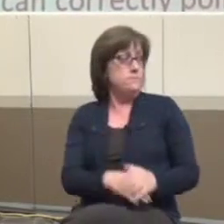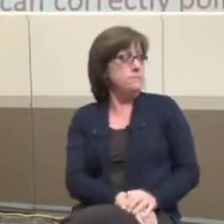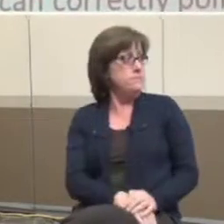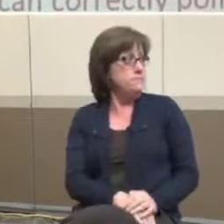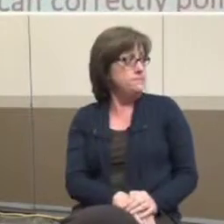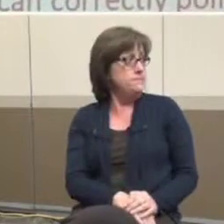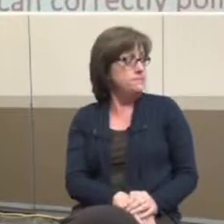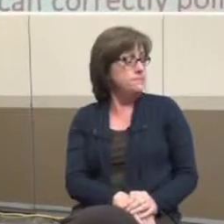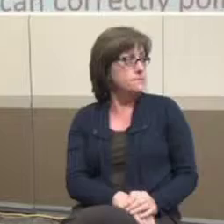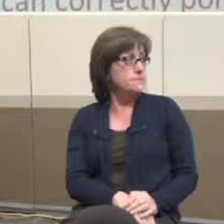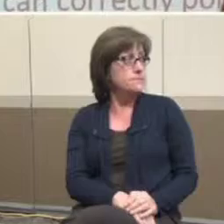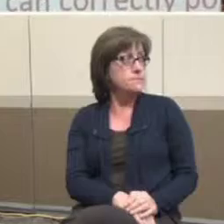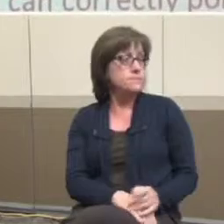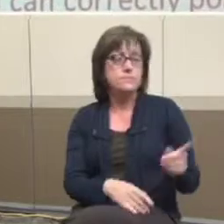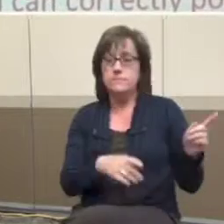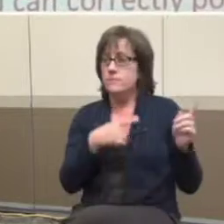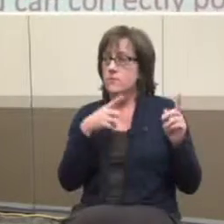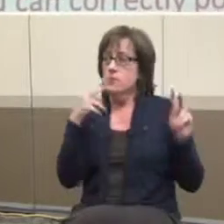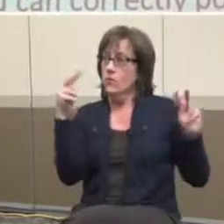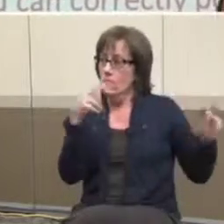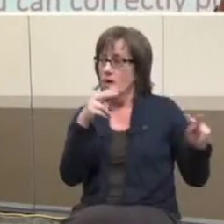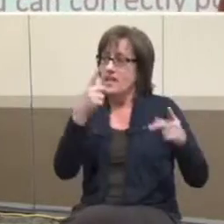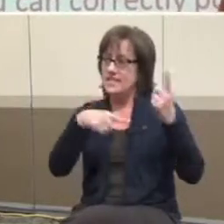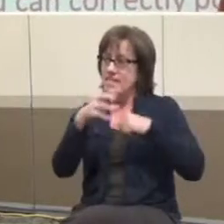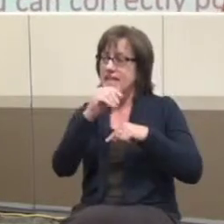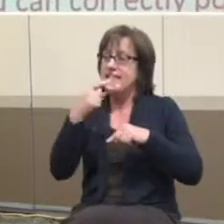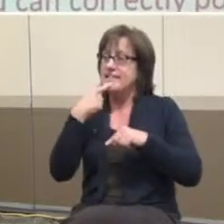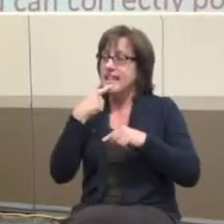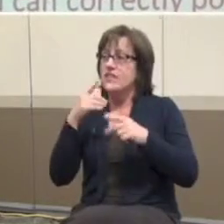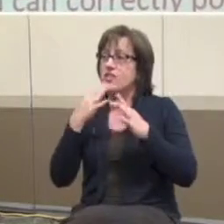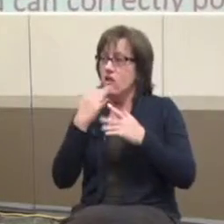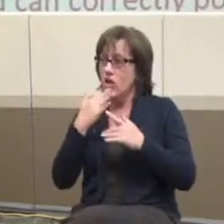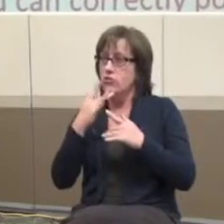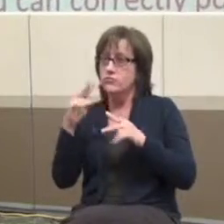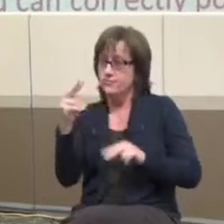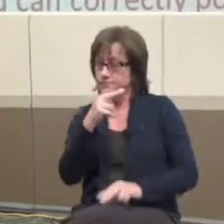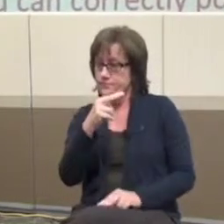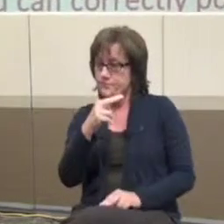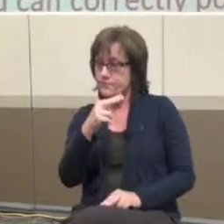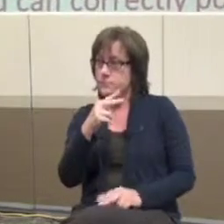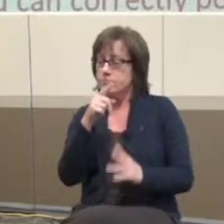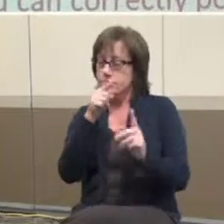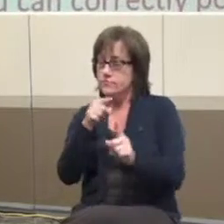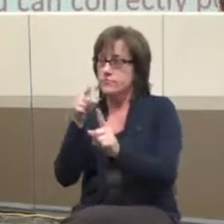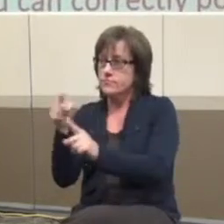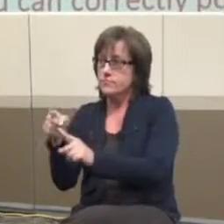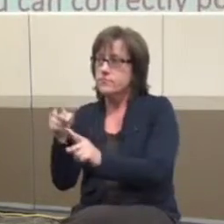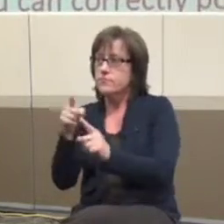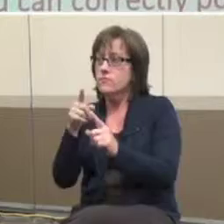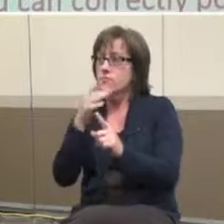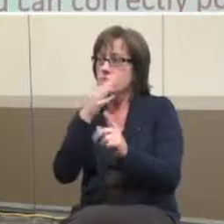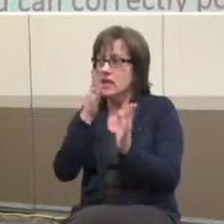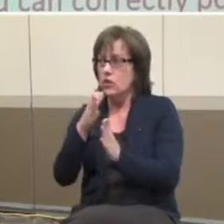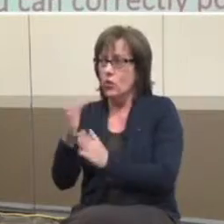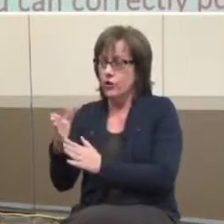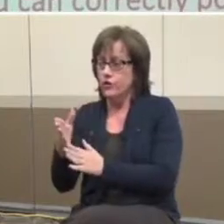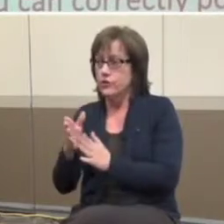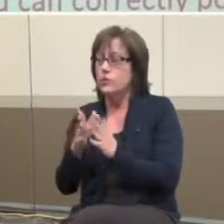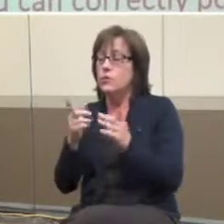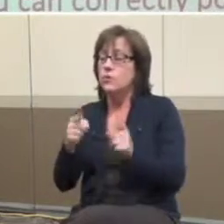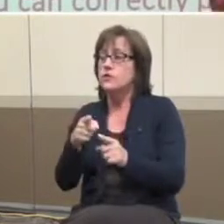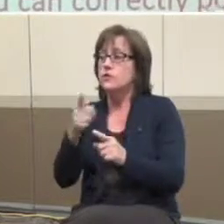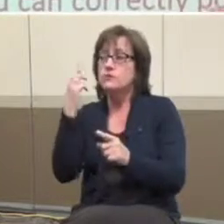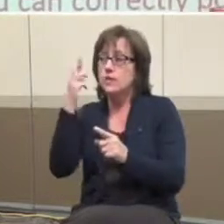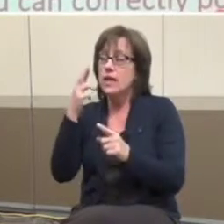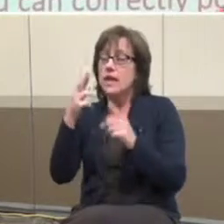say the colors. At that point, everyone should be, your honors, Scout's honor here. You're pointing at the colors in order. When you realize